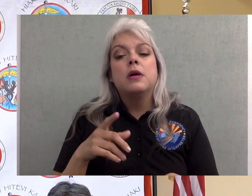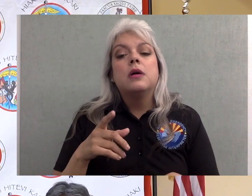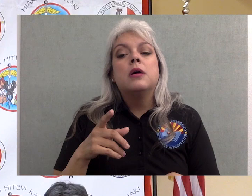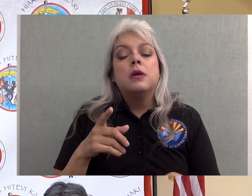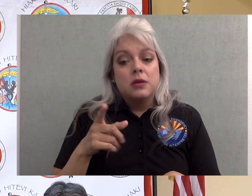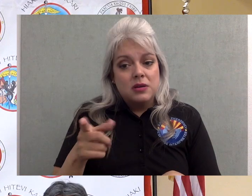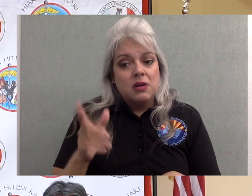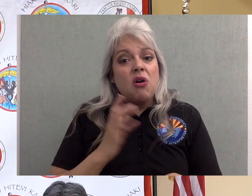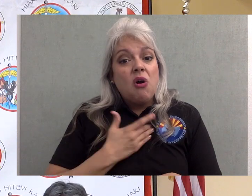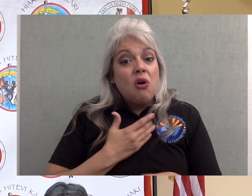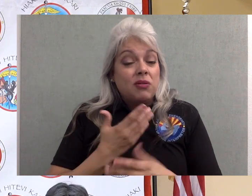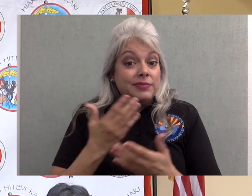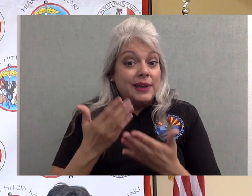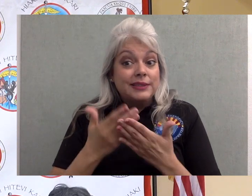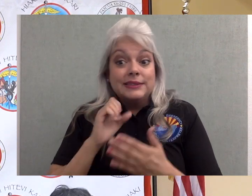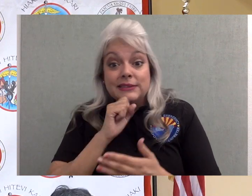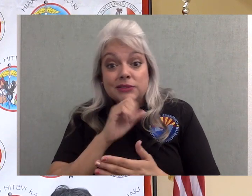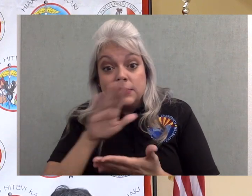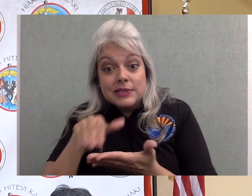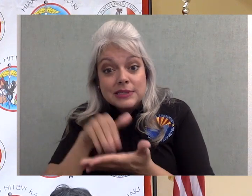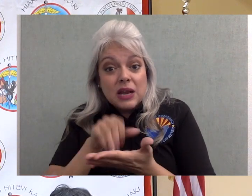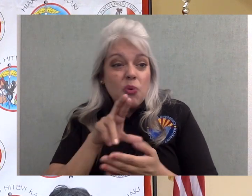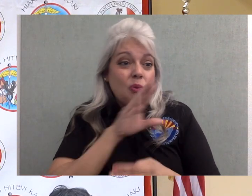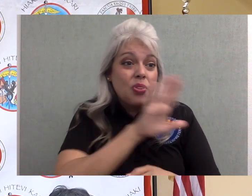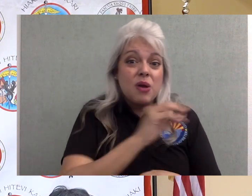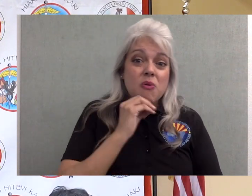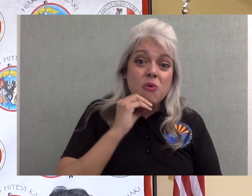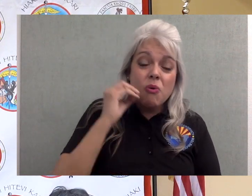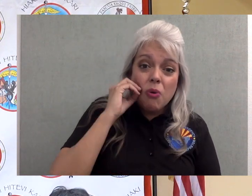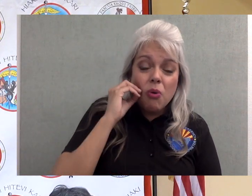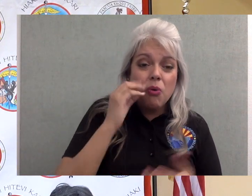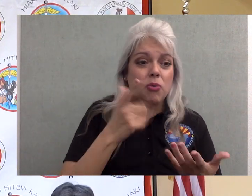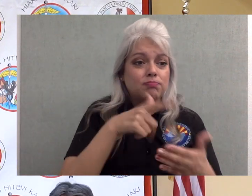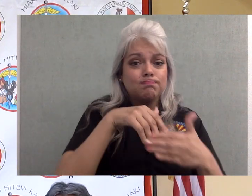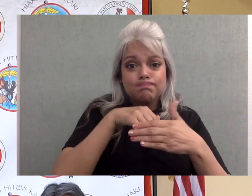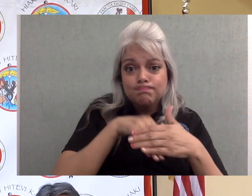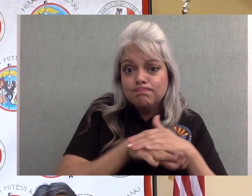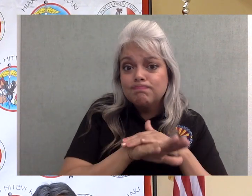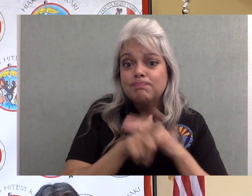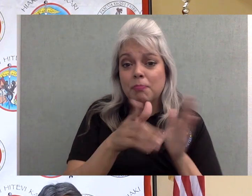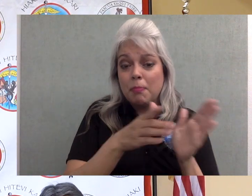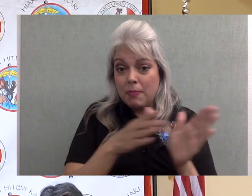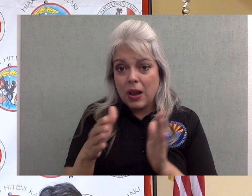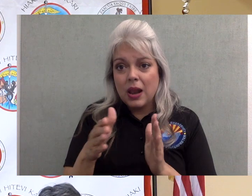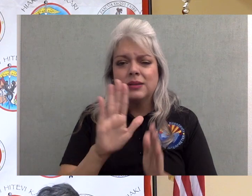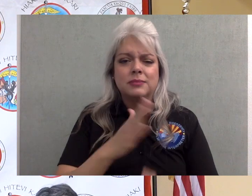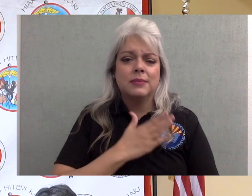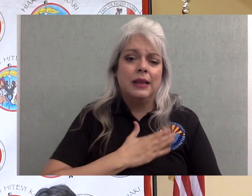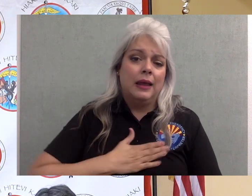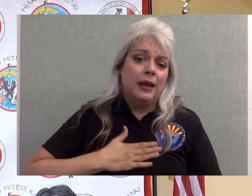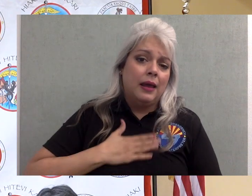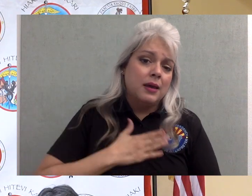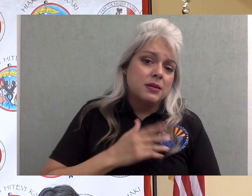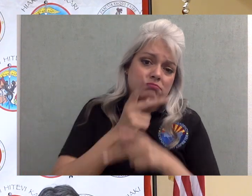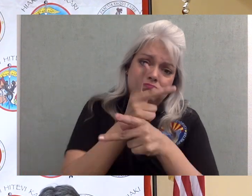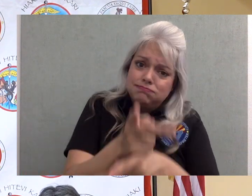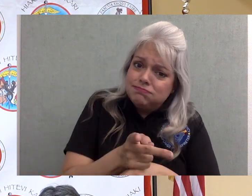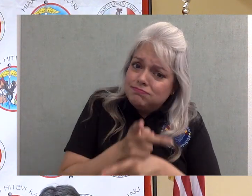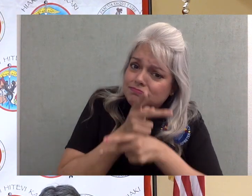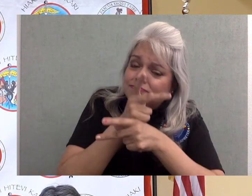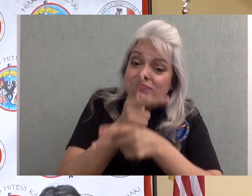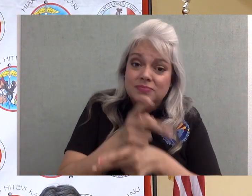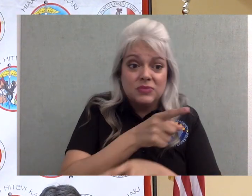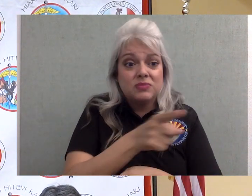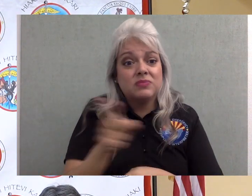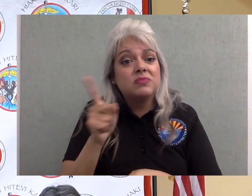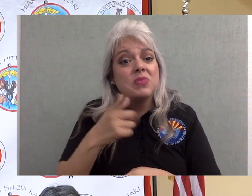of our elders here at our senior center or on the senior apartments, you need to be very, very careful. They're some of the most